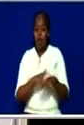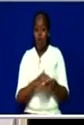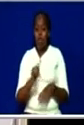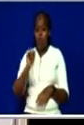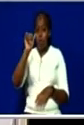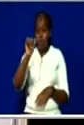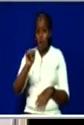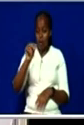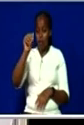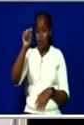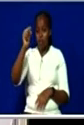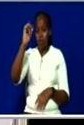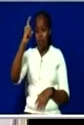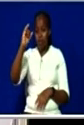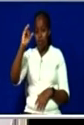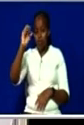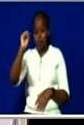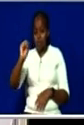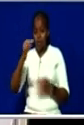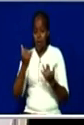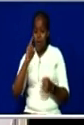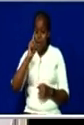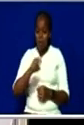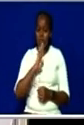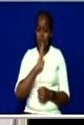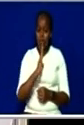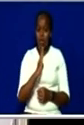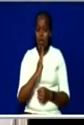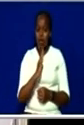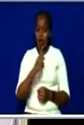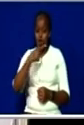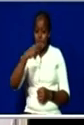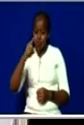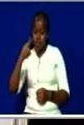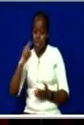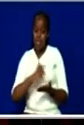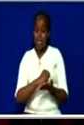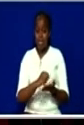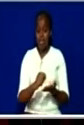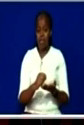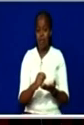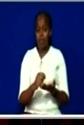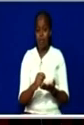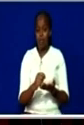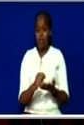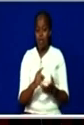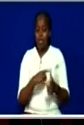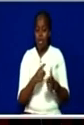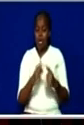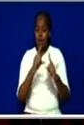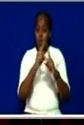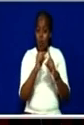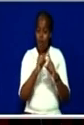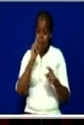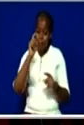again, the y-axis must be correctly labeled, and words should be